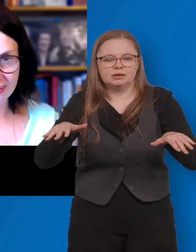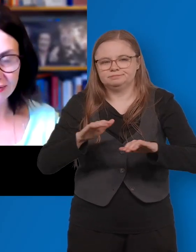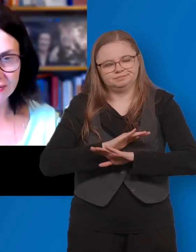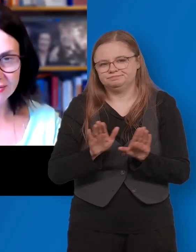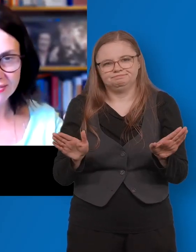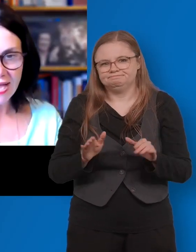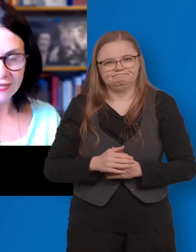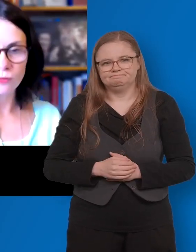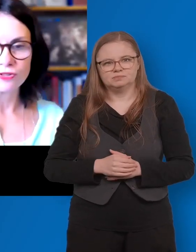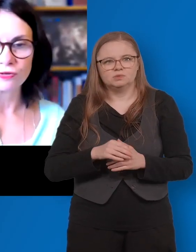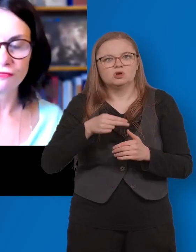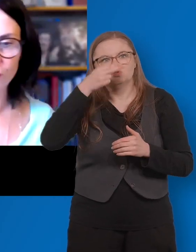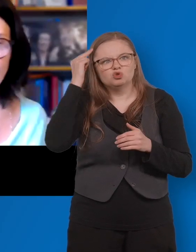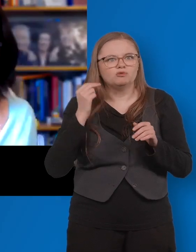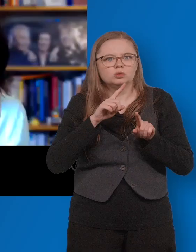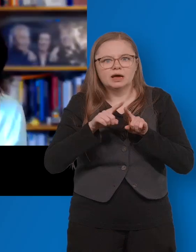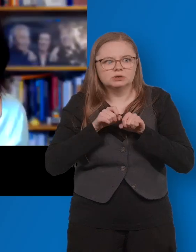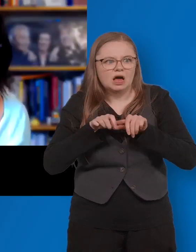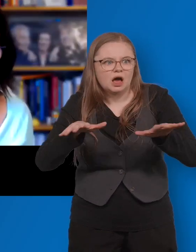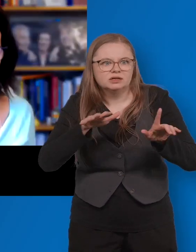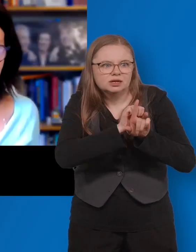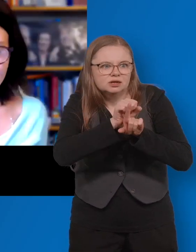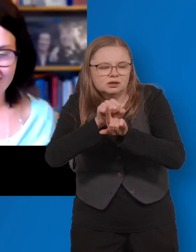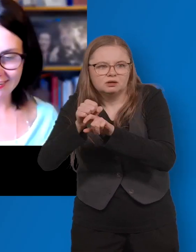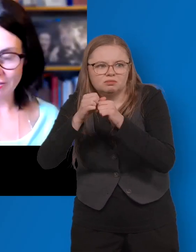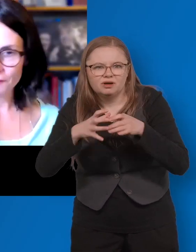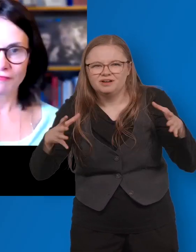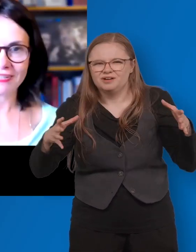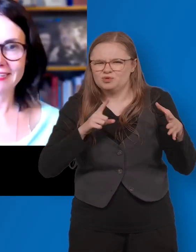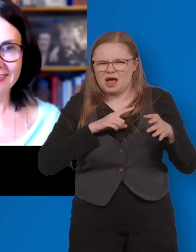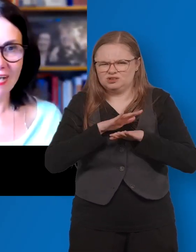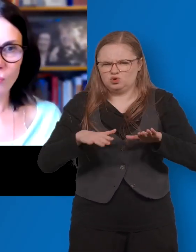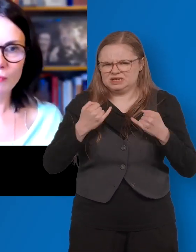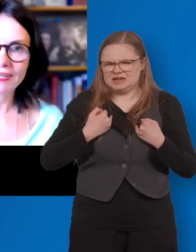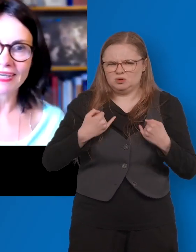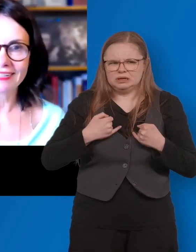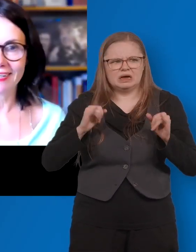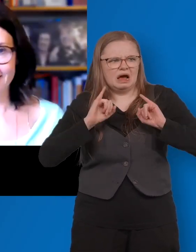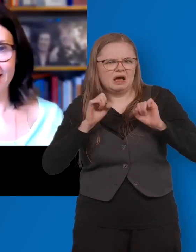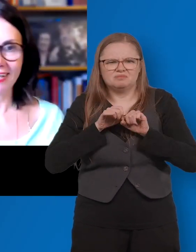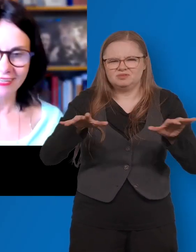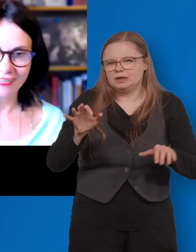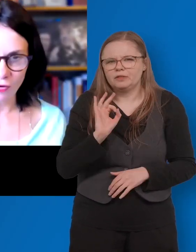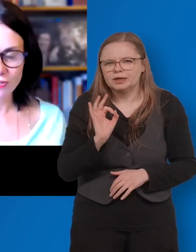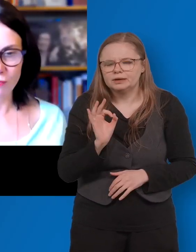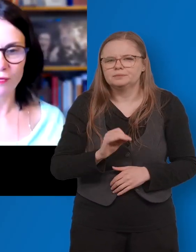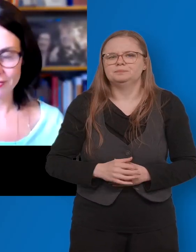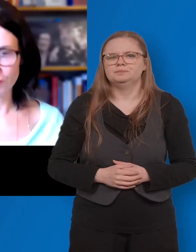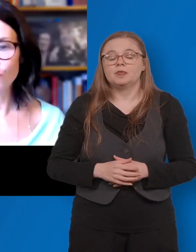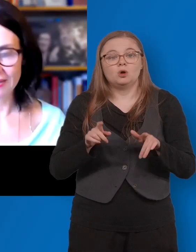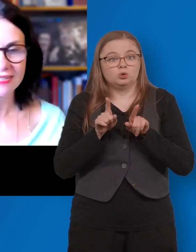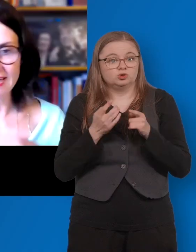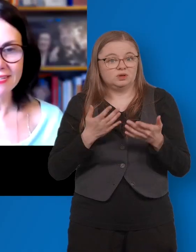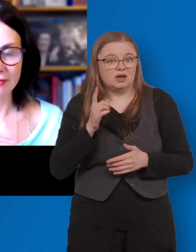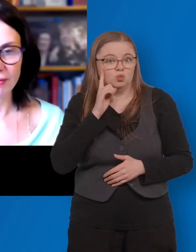diagnosis because A, it's not an illness, and also if you account for you know, for instance, now women getting diagnosed, whereas a